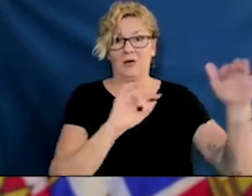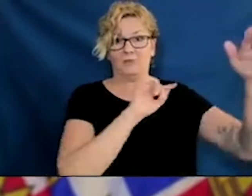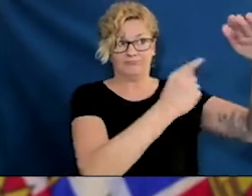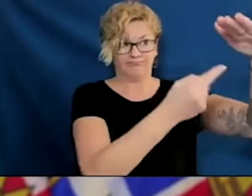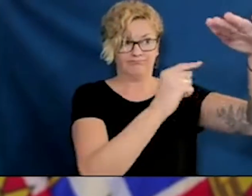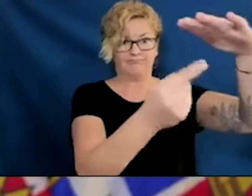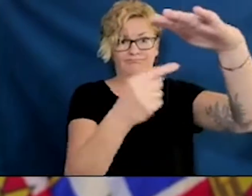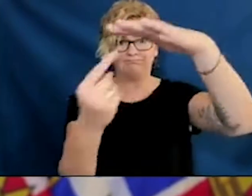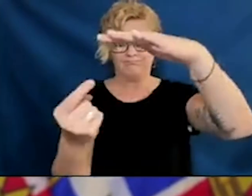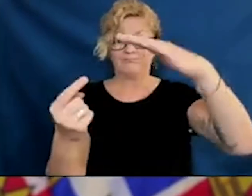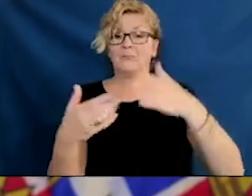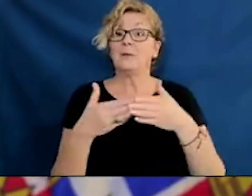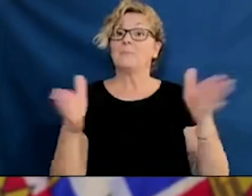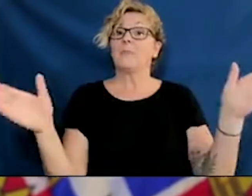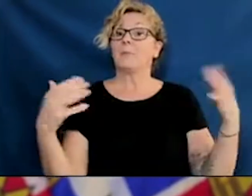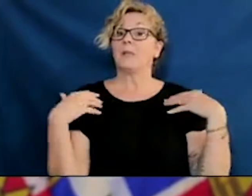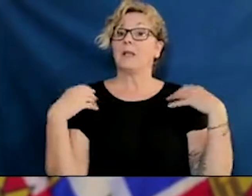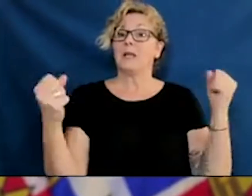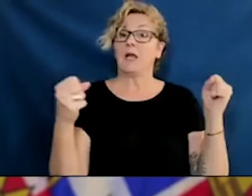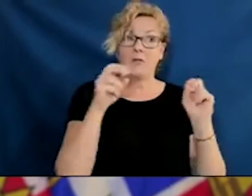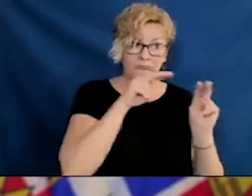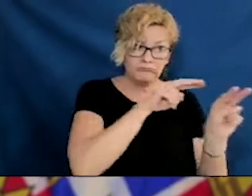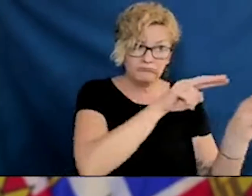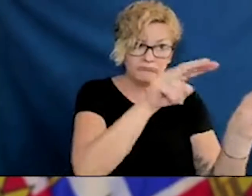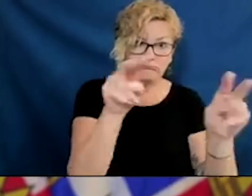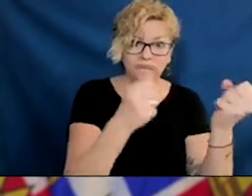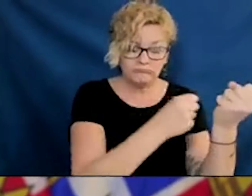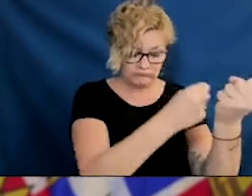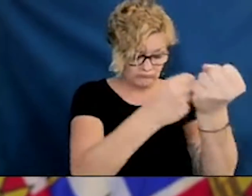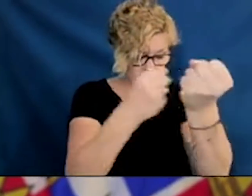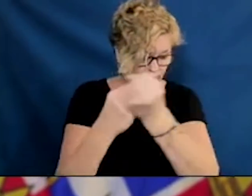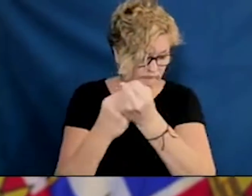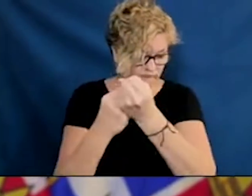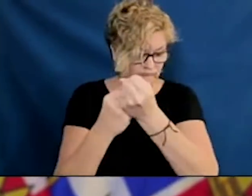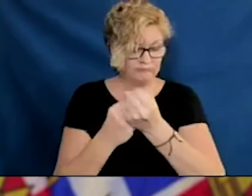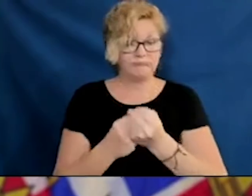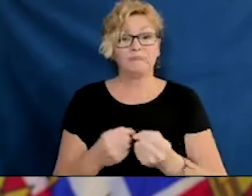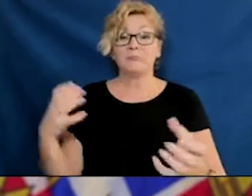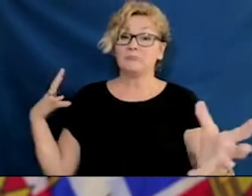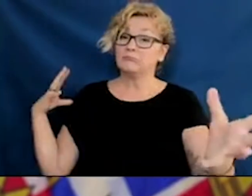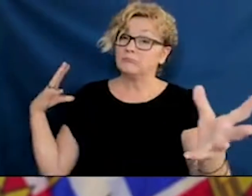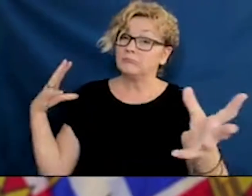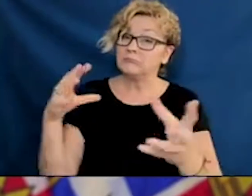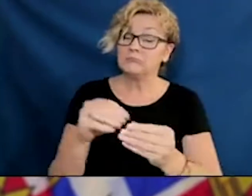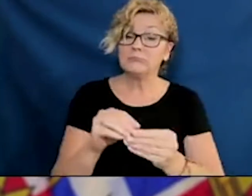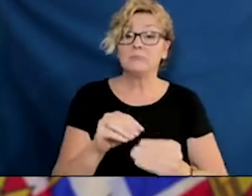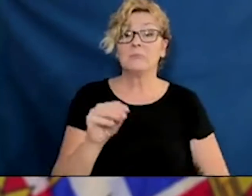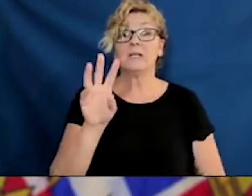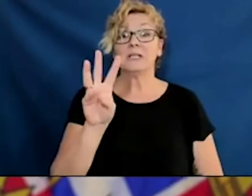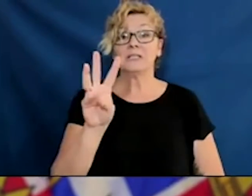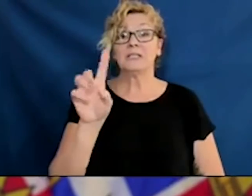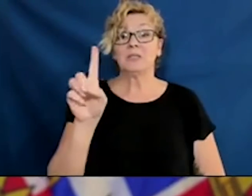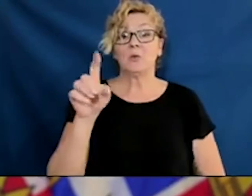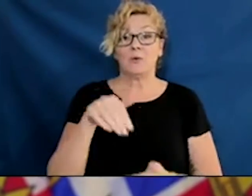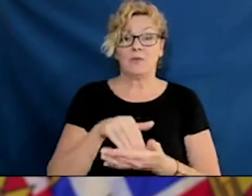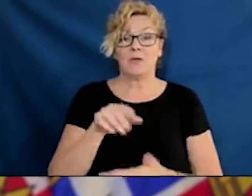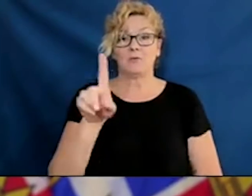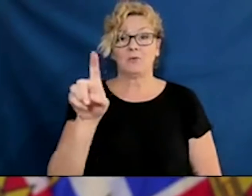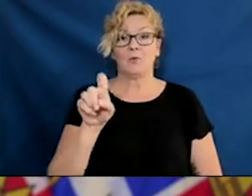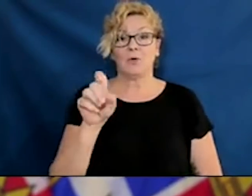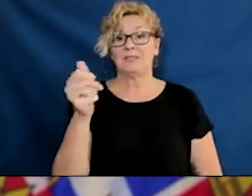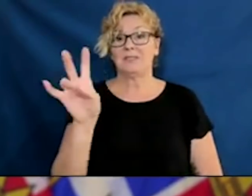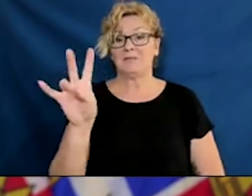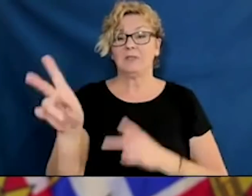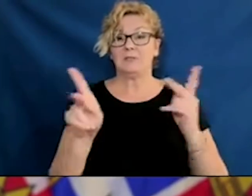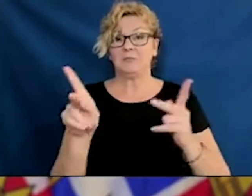61,117 people have recovered. Over this past weekend, we've had an additional 21 people who have died